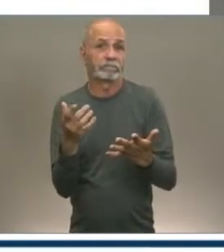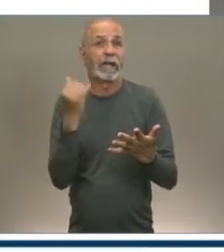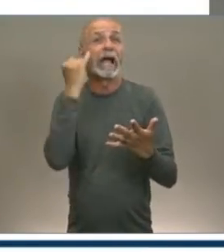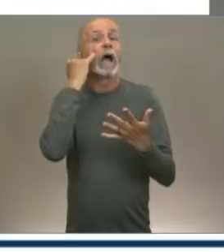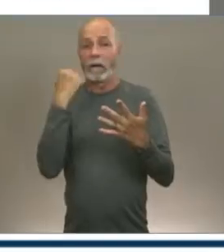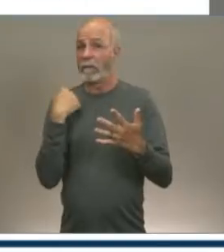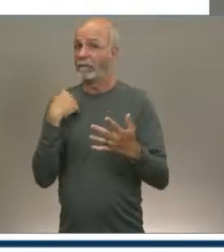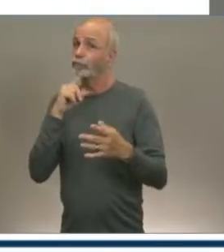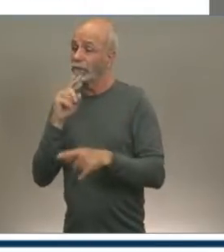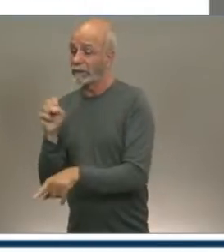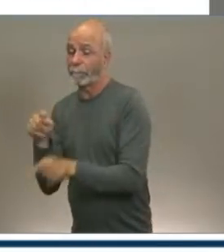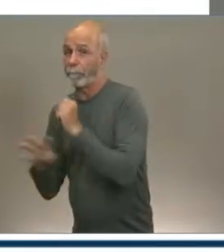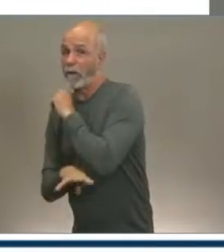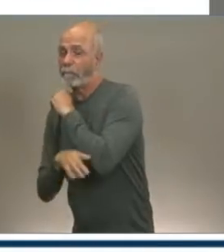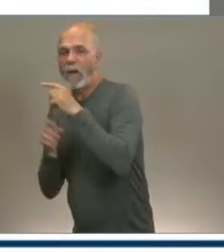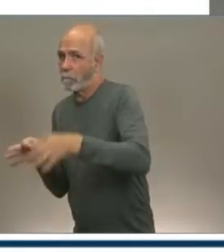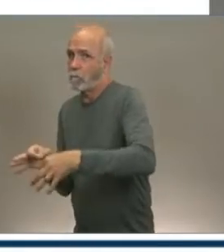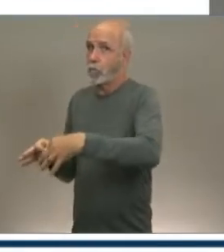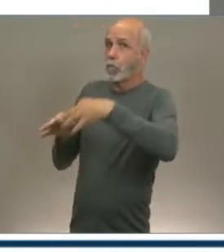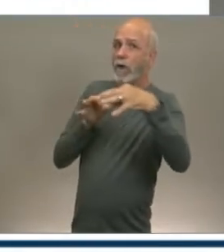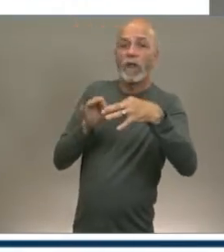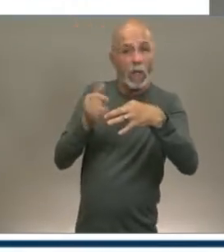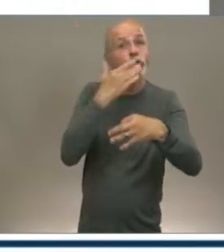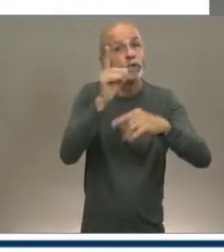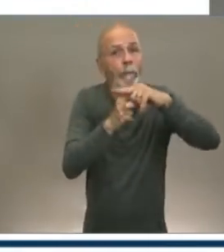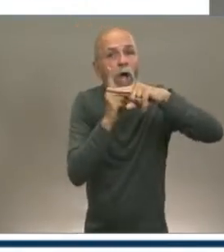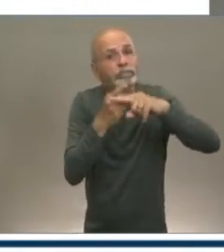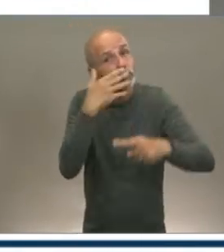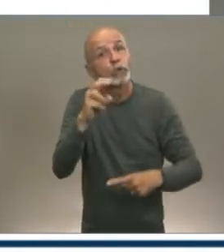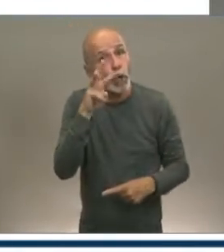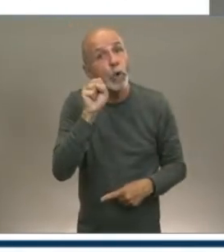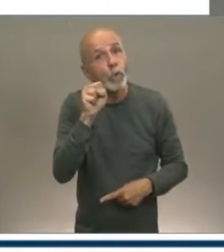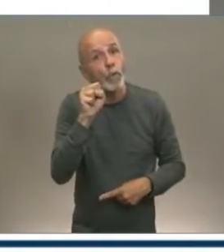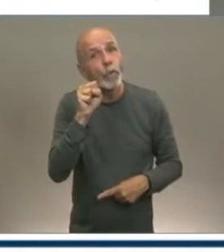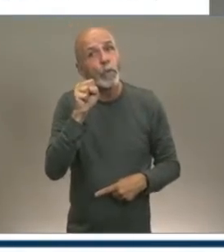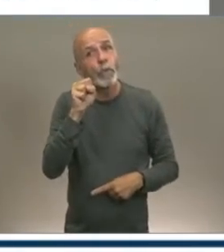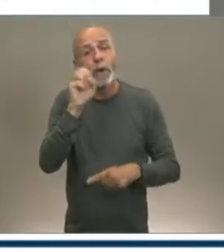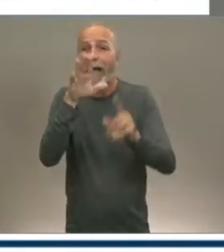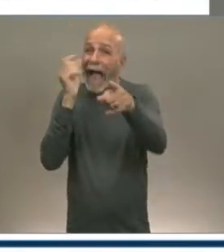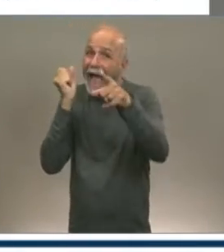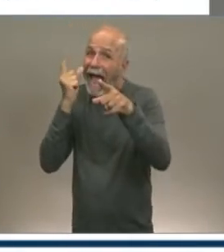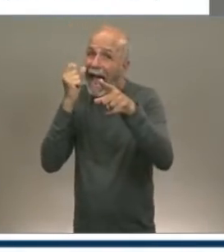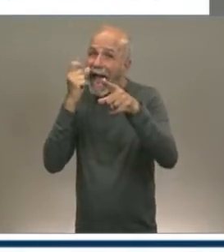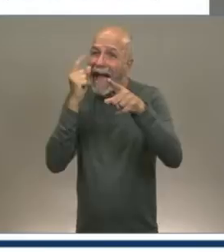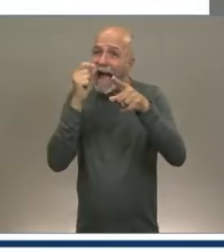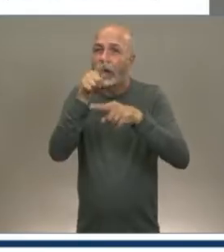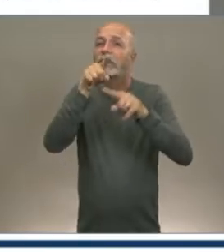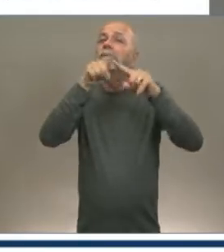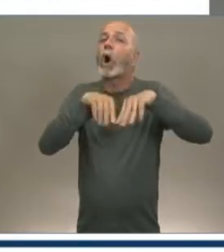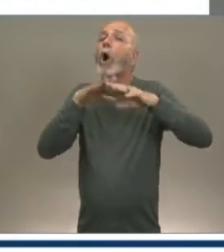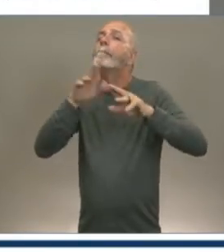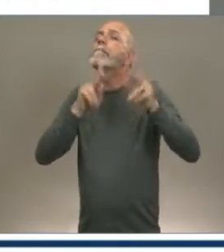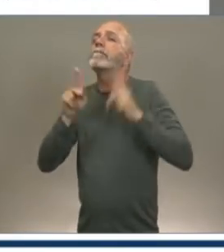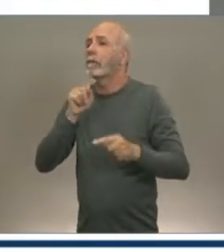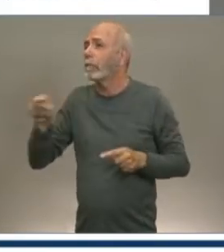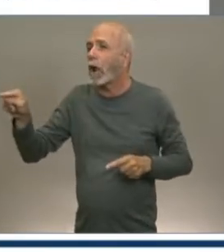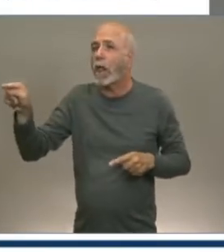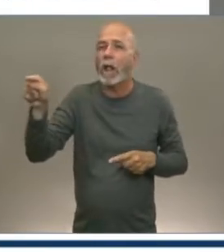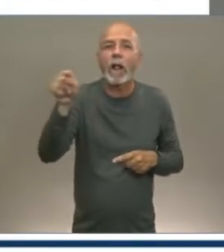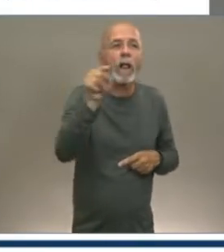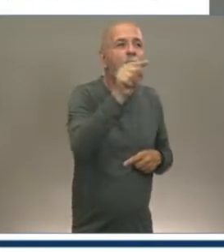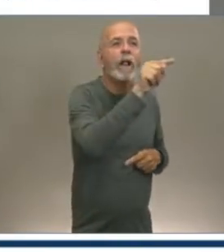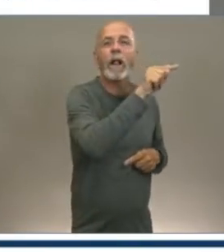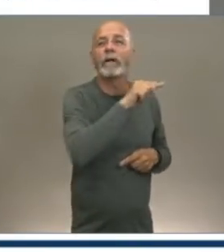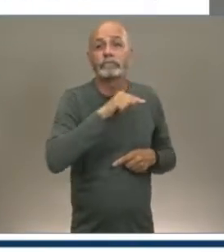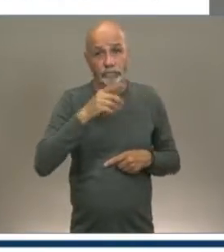thought. All very good news, but ultimately it depends on Nova Scotians continuing to come out and get not just finish